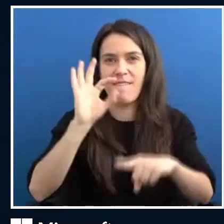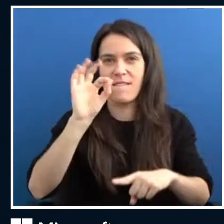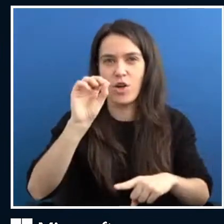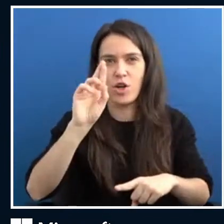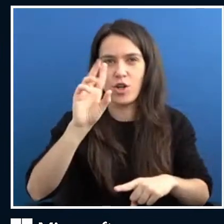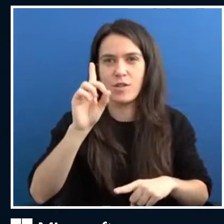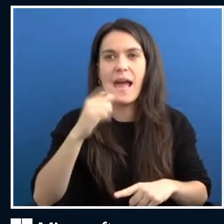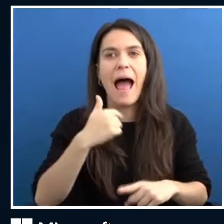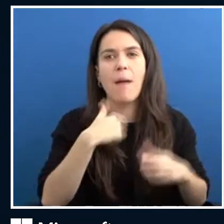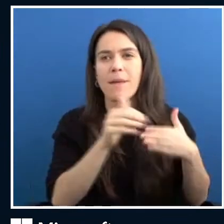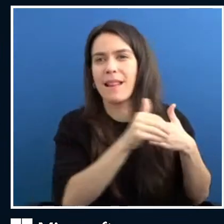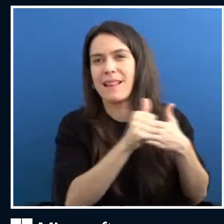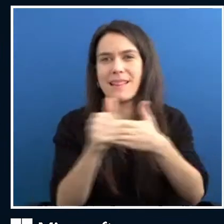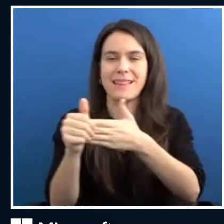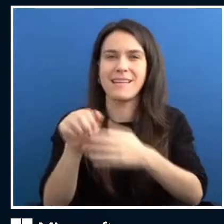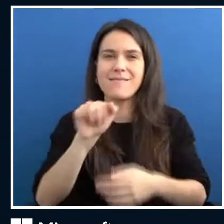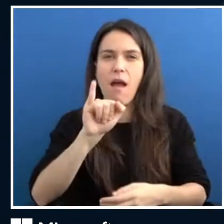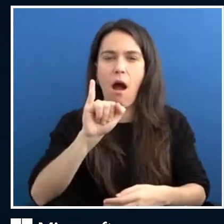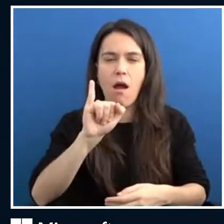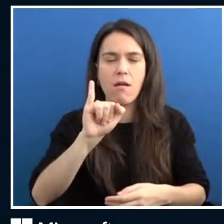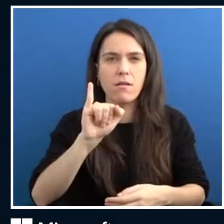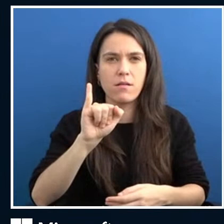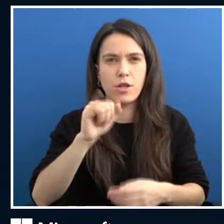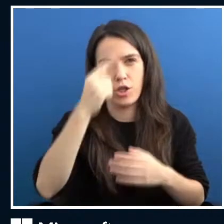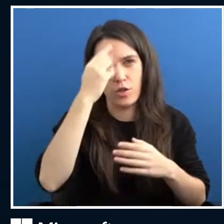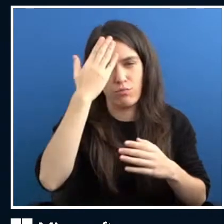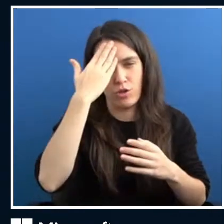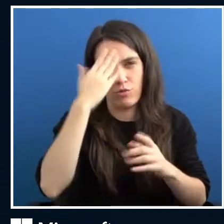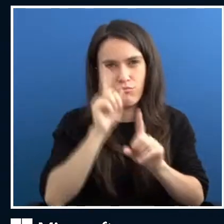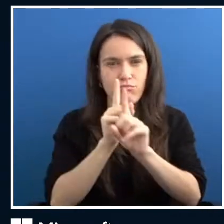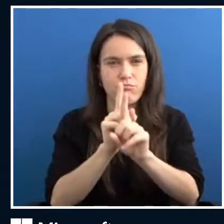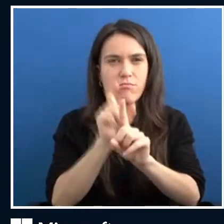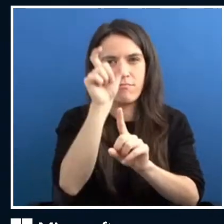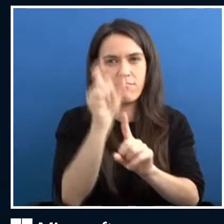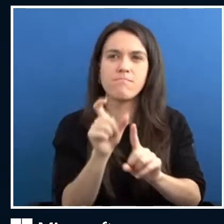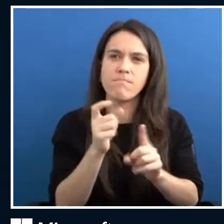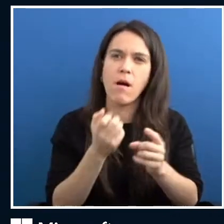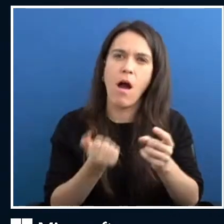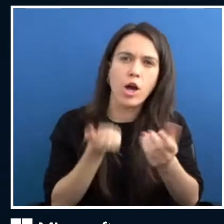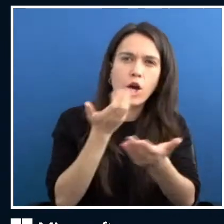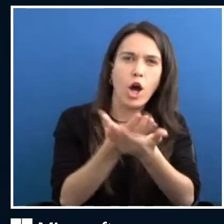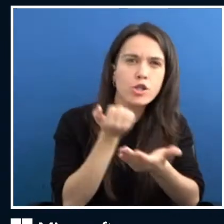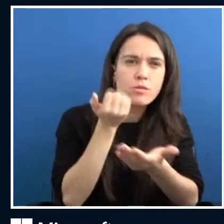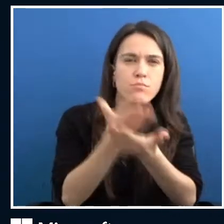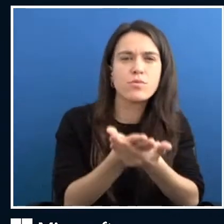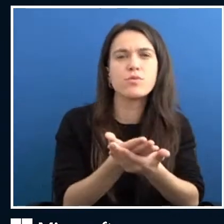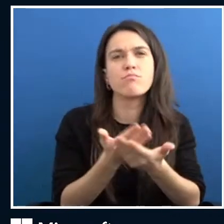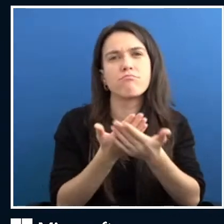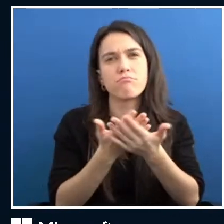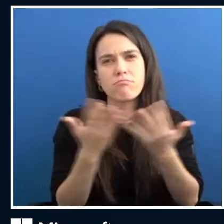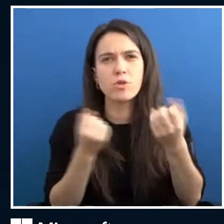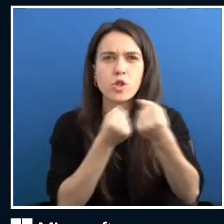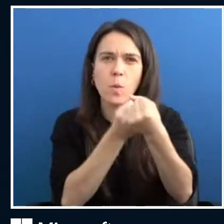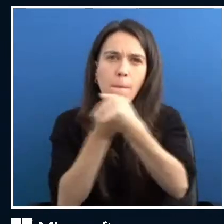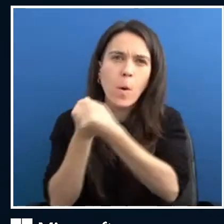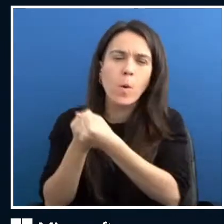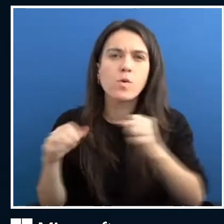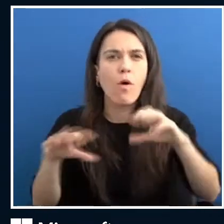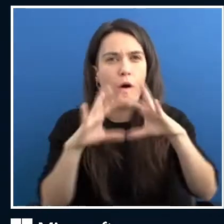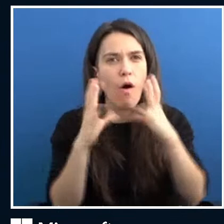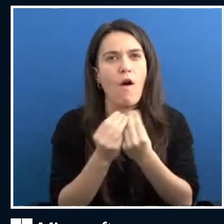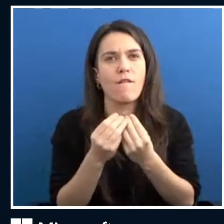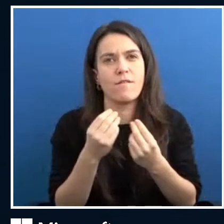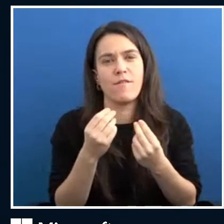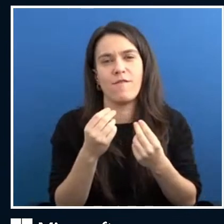the Oxford course. I'm contributing and supporting all the coding sprints of the entire course,